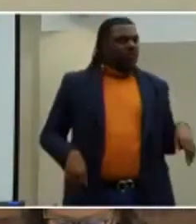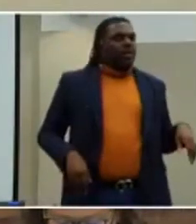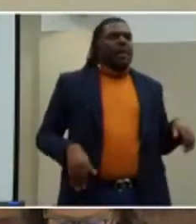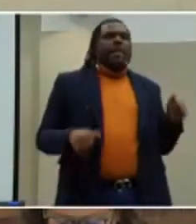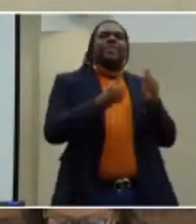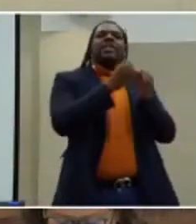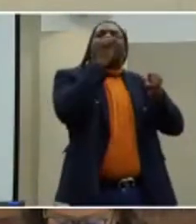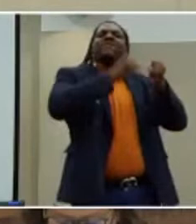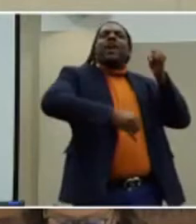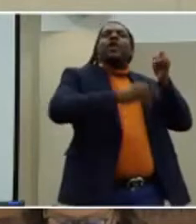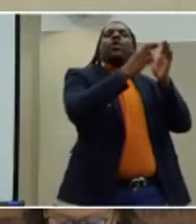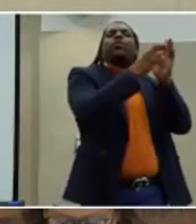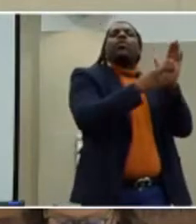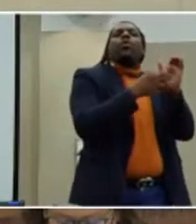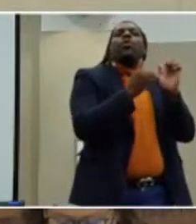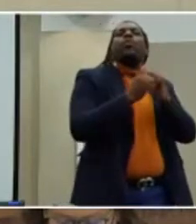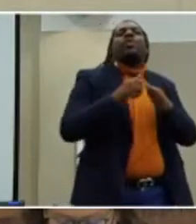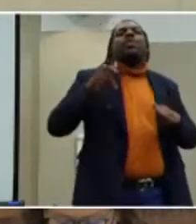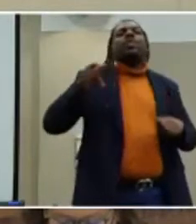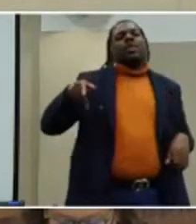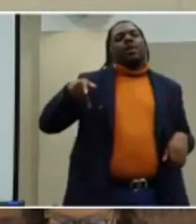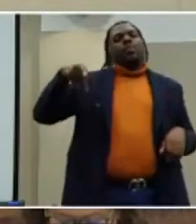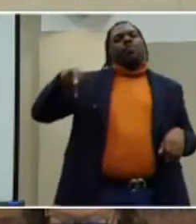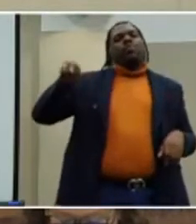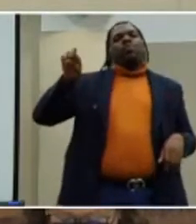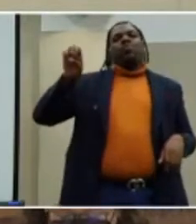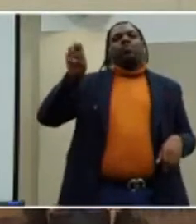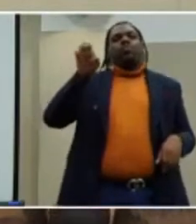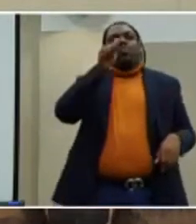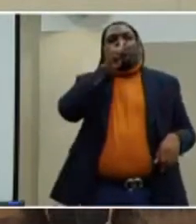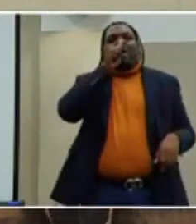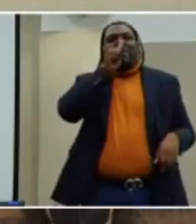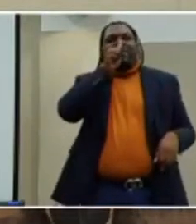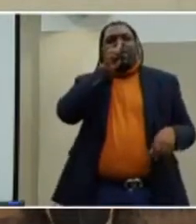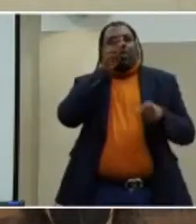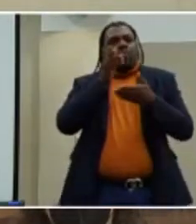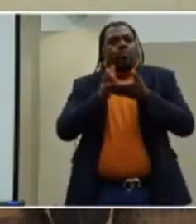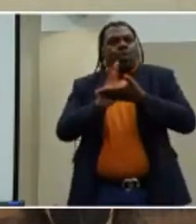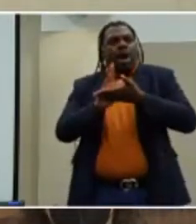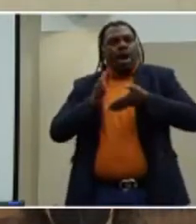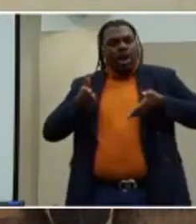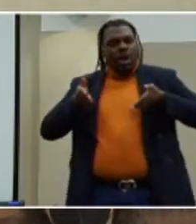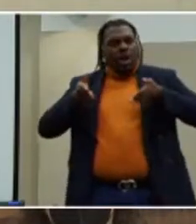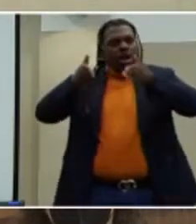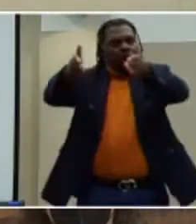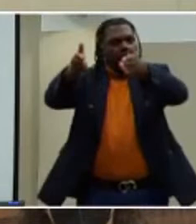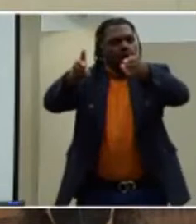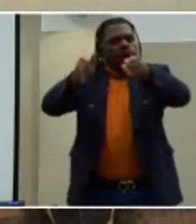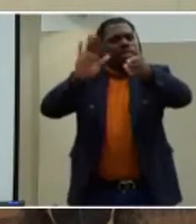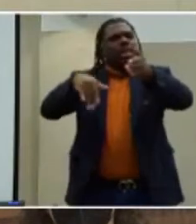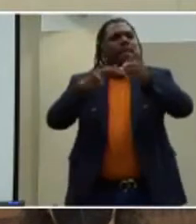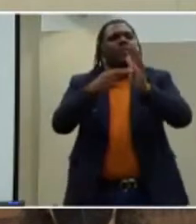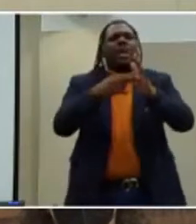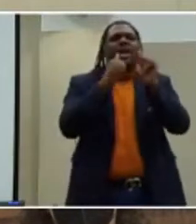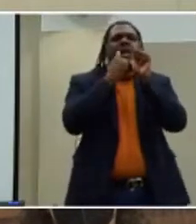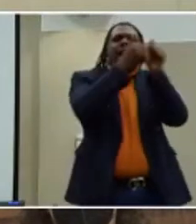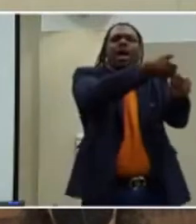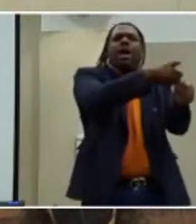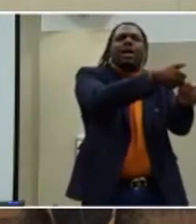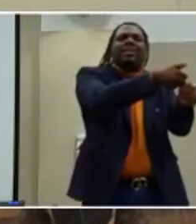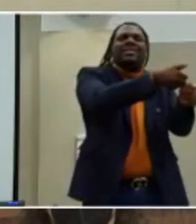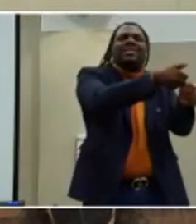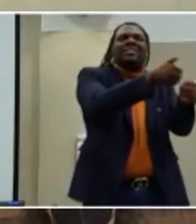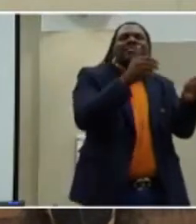final rule on the PROAG, public right-of-way accessibility guidelines, because guidelines means